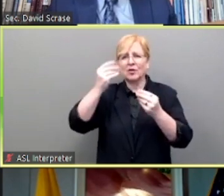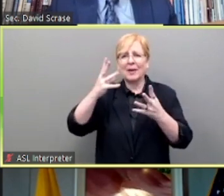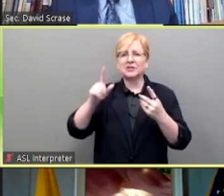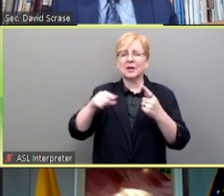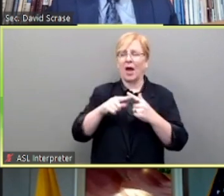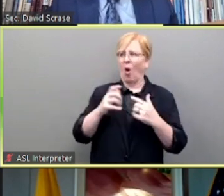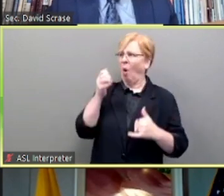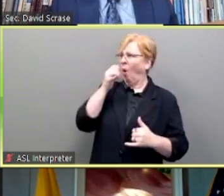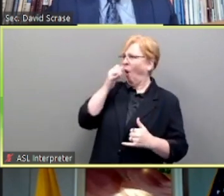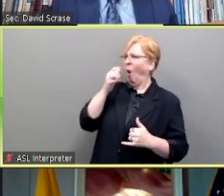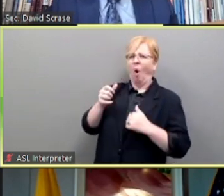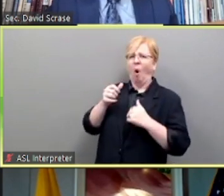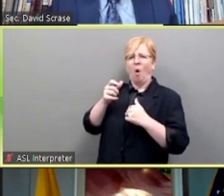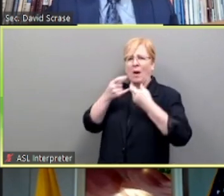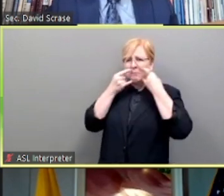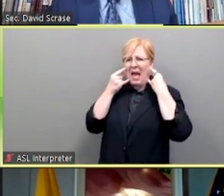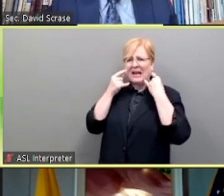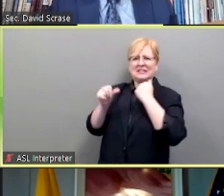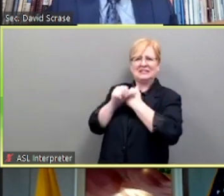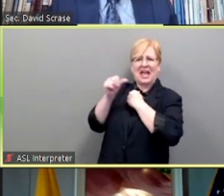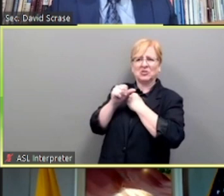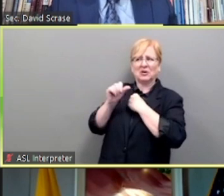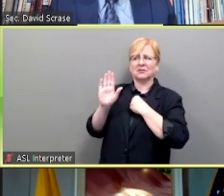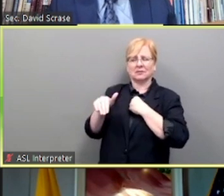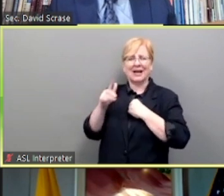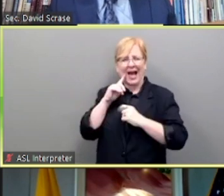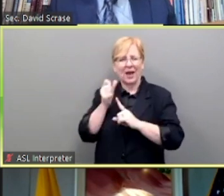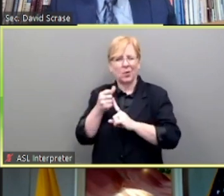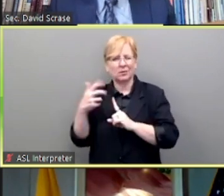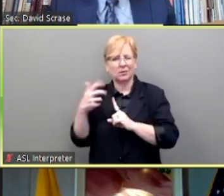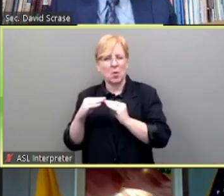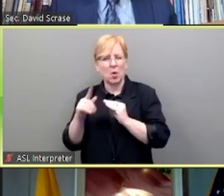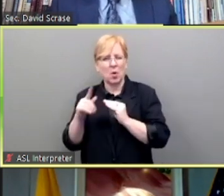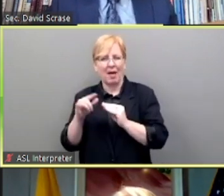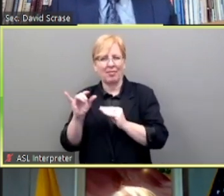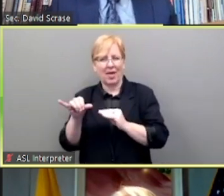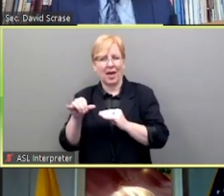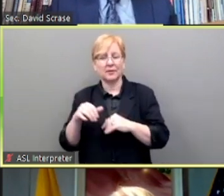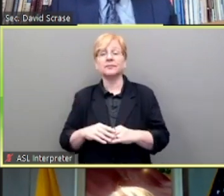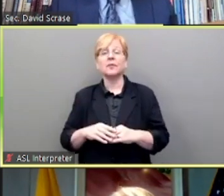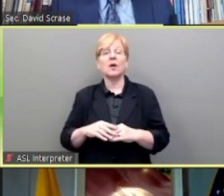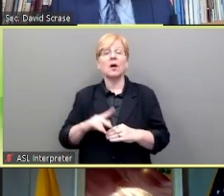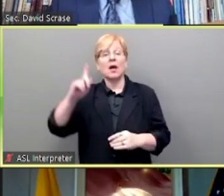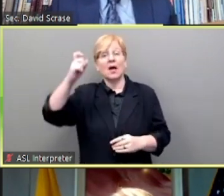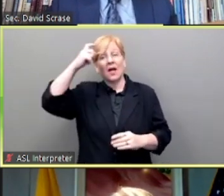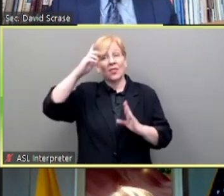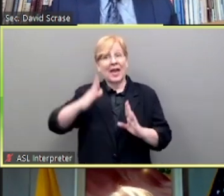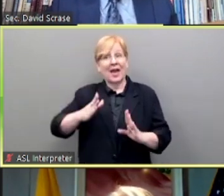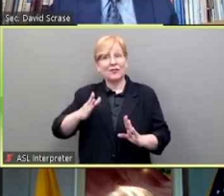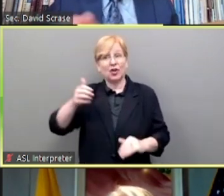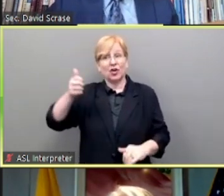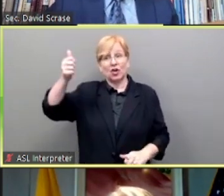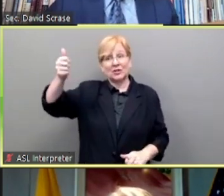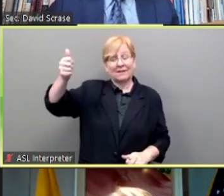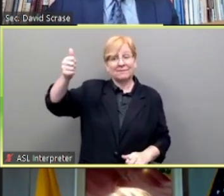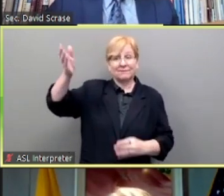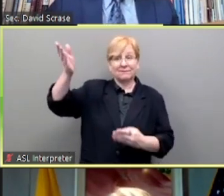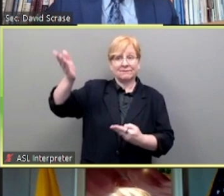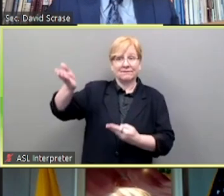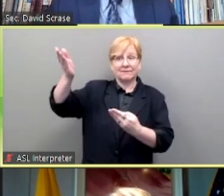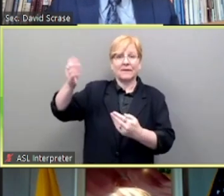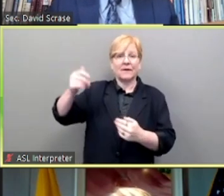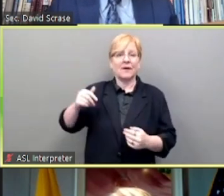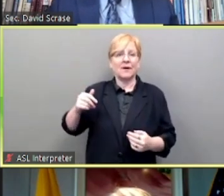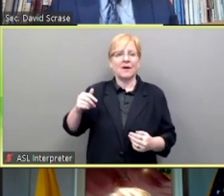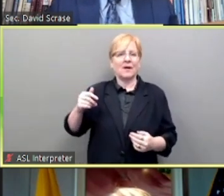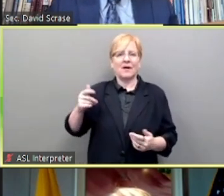masking. I'll talk about that specifically, but the governor herself asked the modeling team to sort of plot out what will it